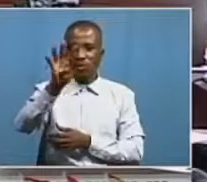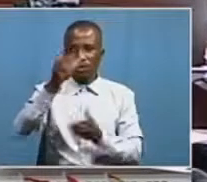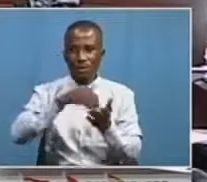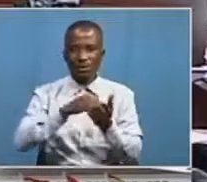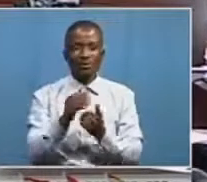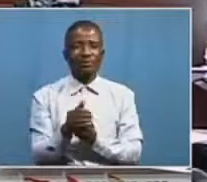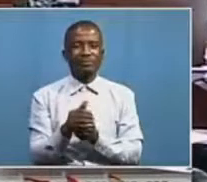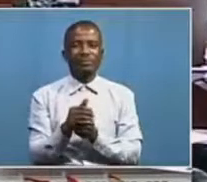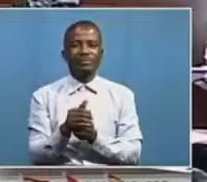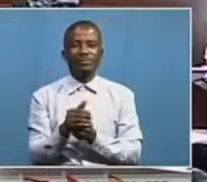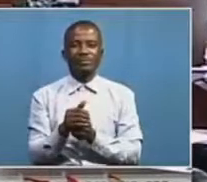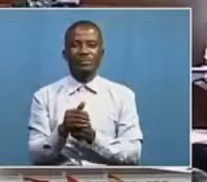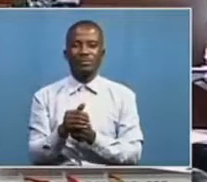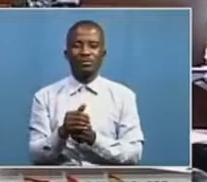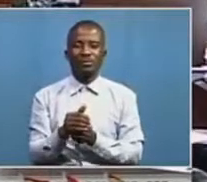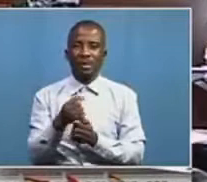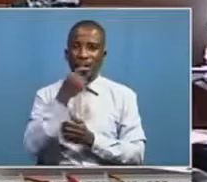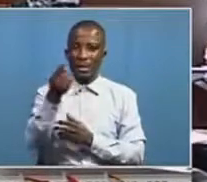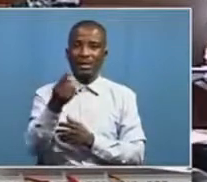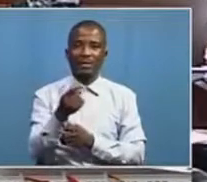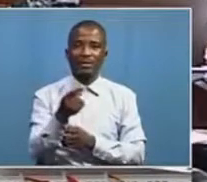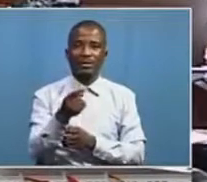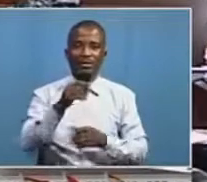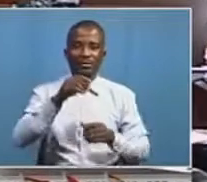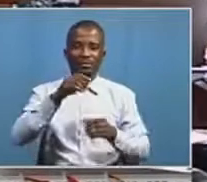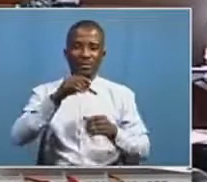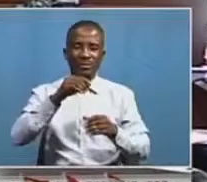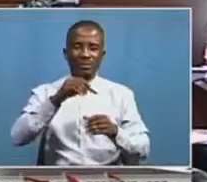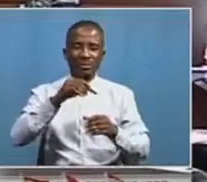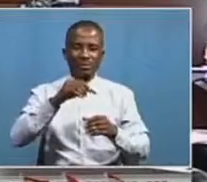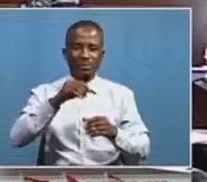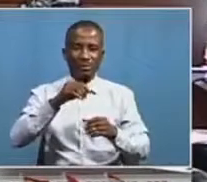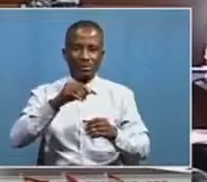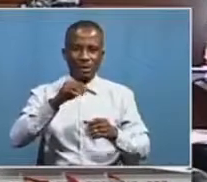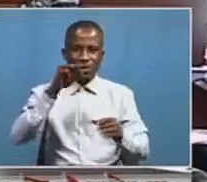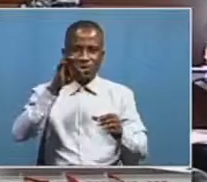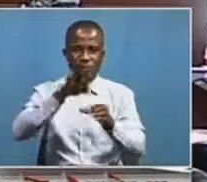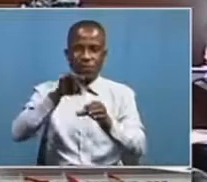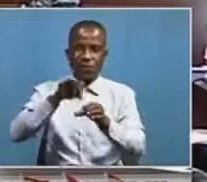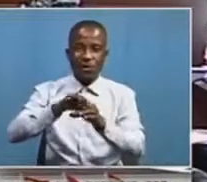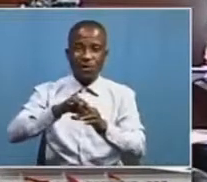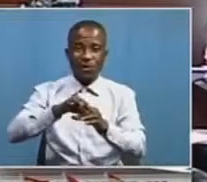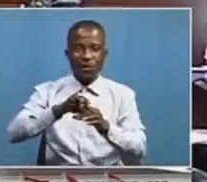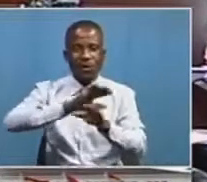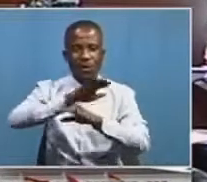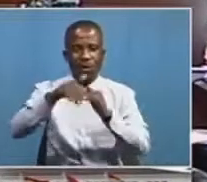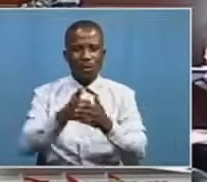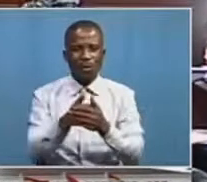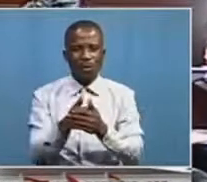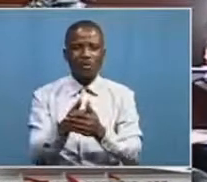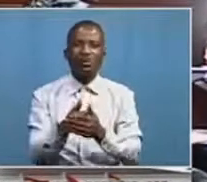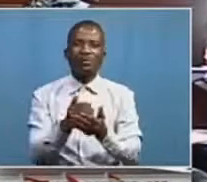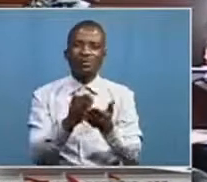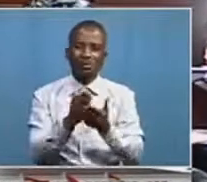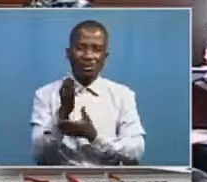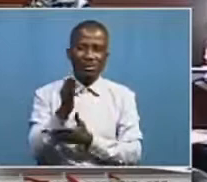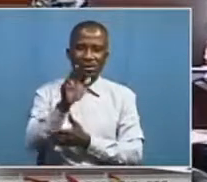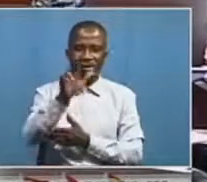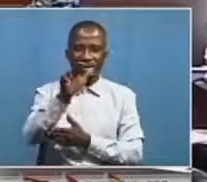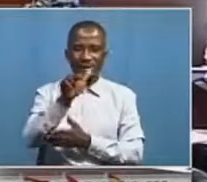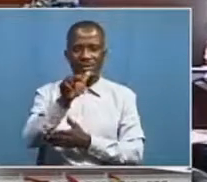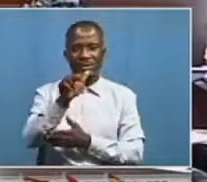13,434,574 when he was referring to total valid votes cast, which was in actuality